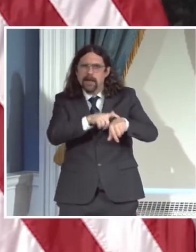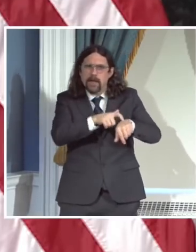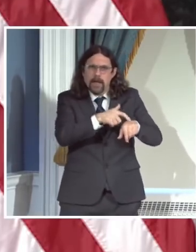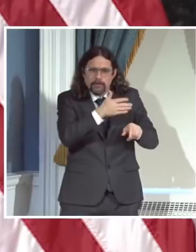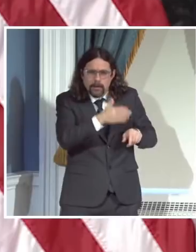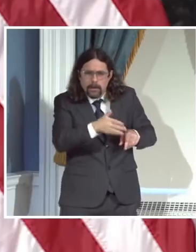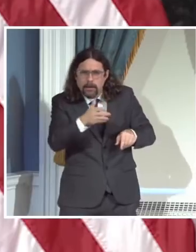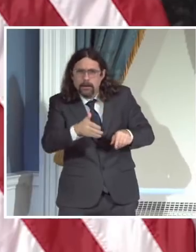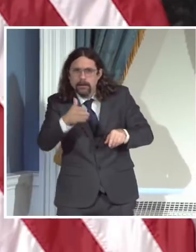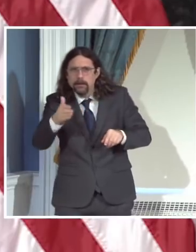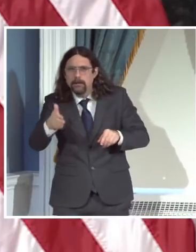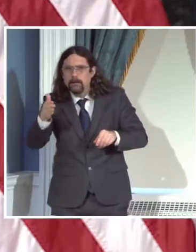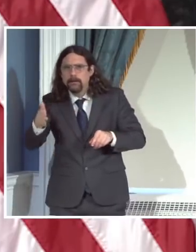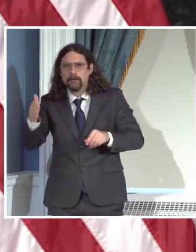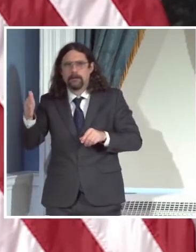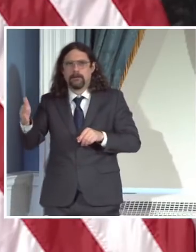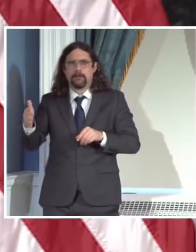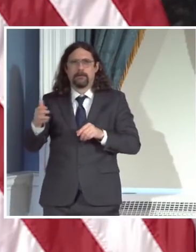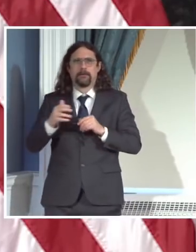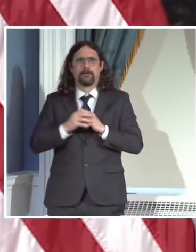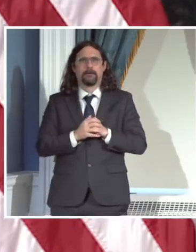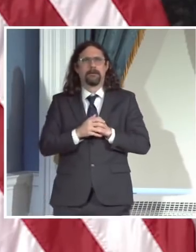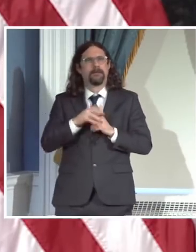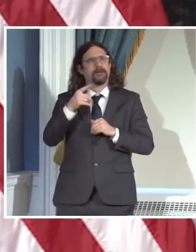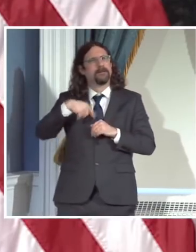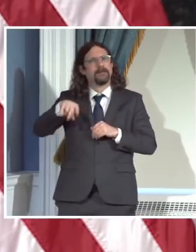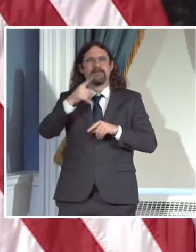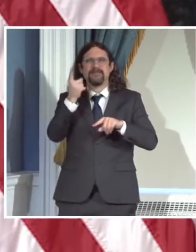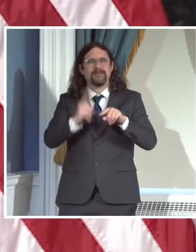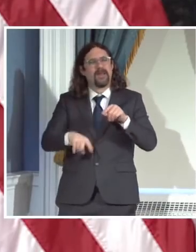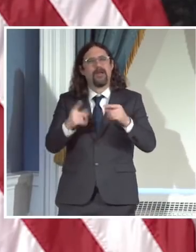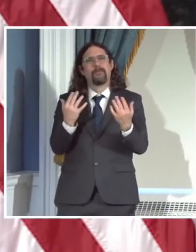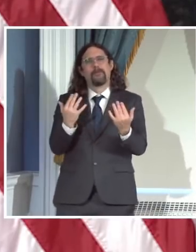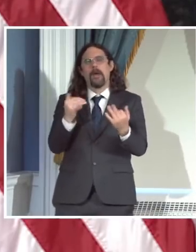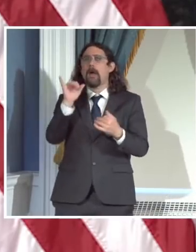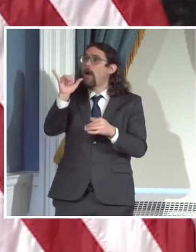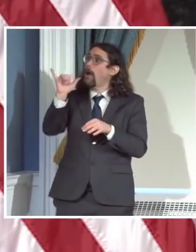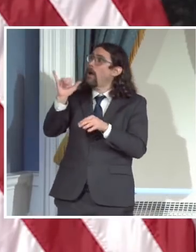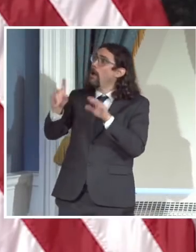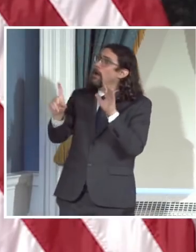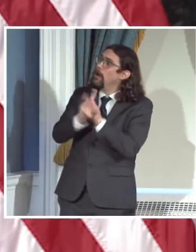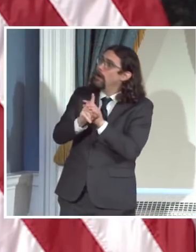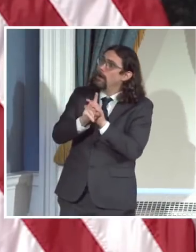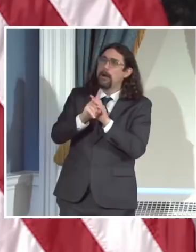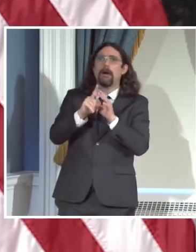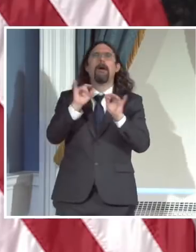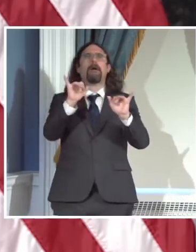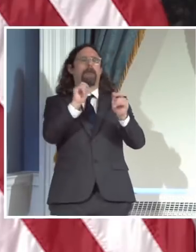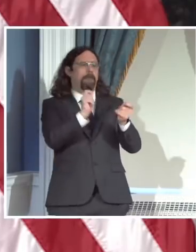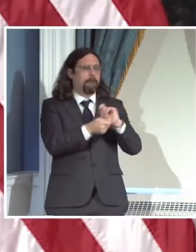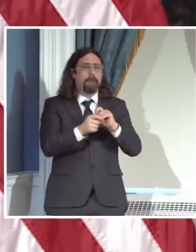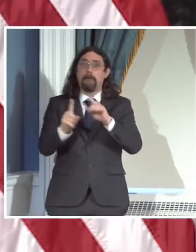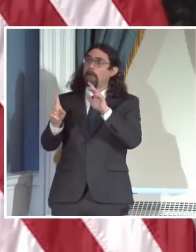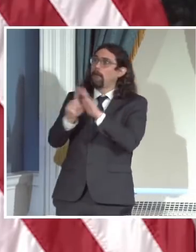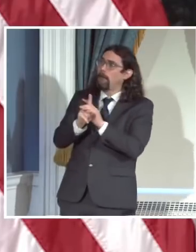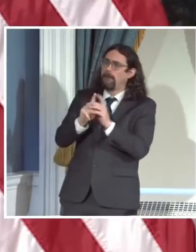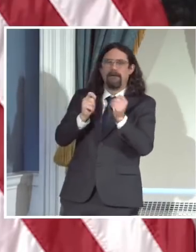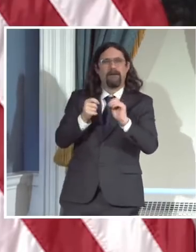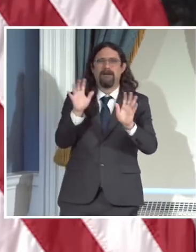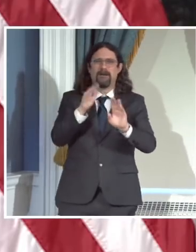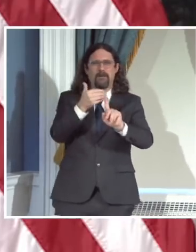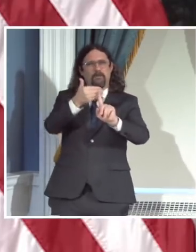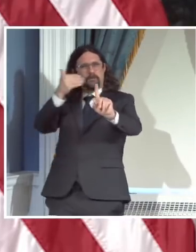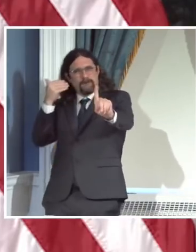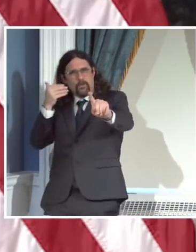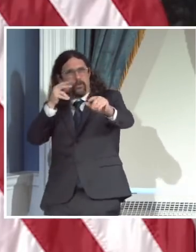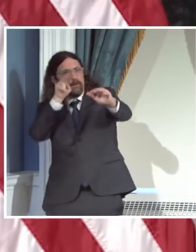the challenges of the next few weeks and get the personnel and the equipment and the supplies in place in time. I